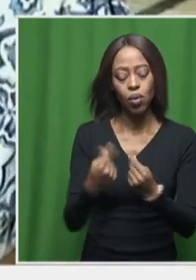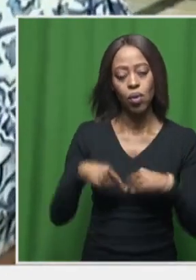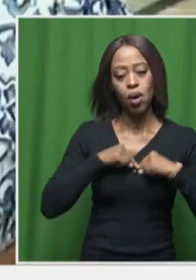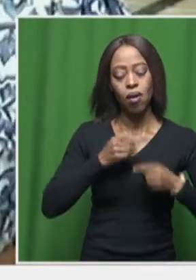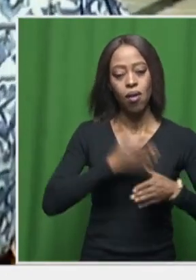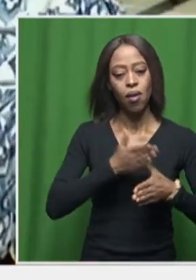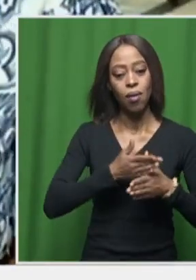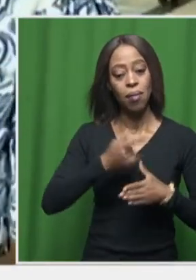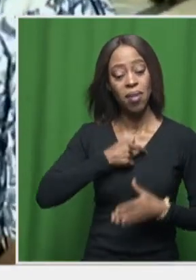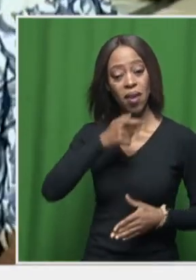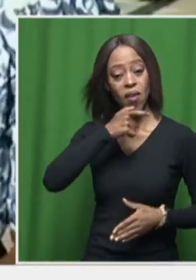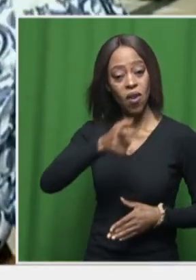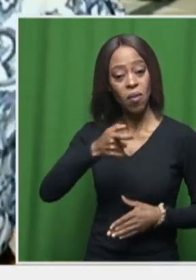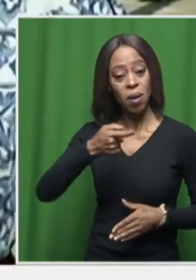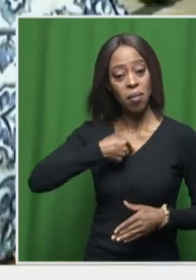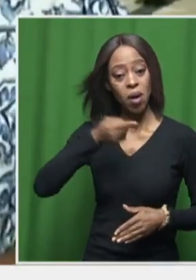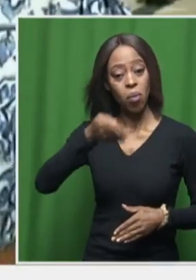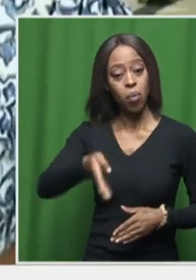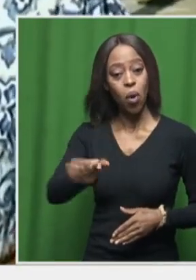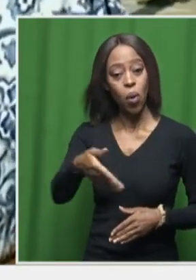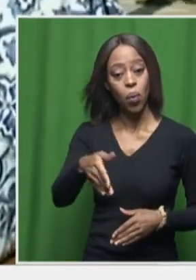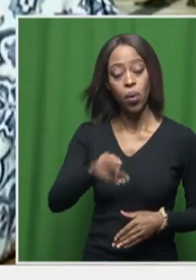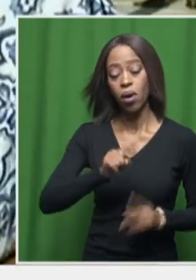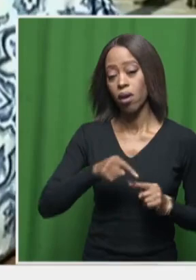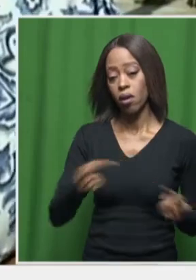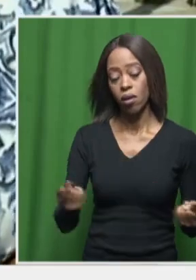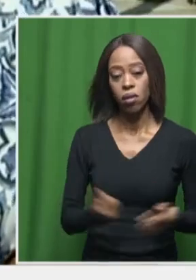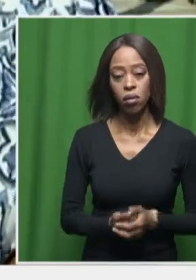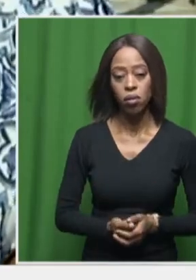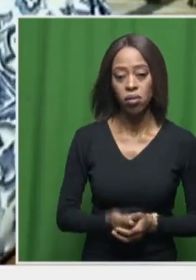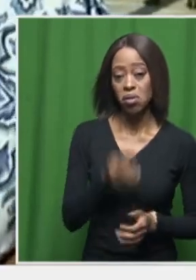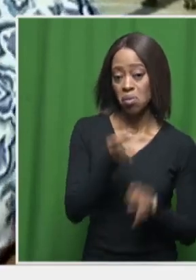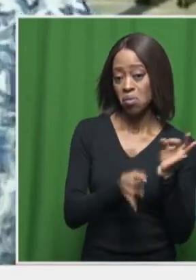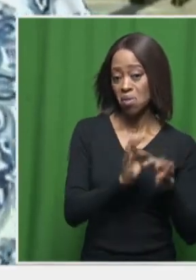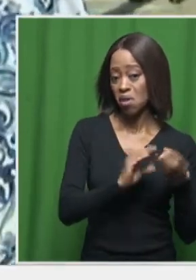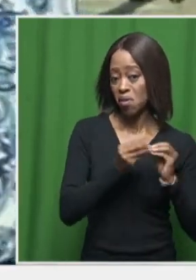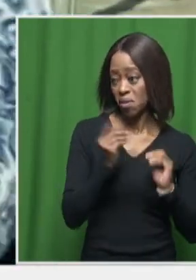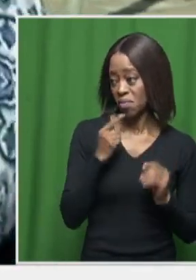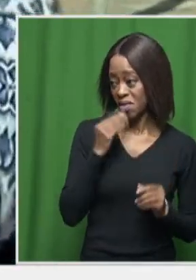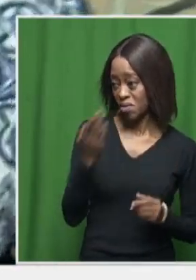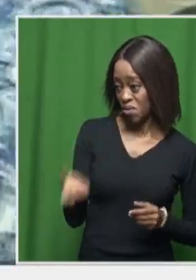can't be even commenting whether myself I was in cabinet. So you're being politically correct.